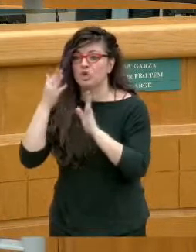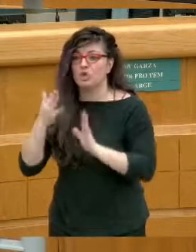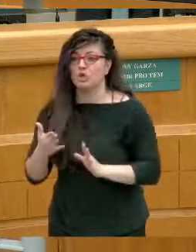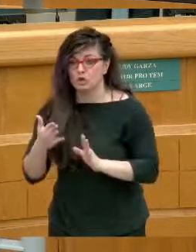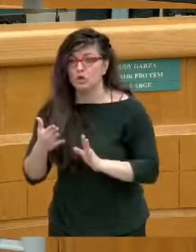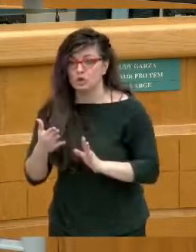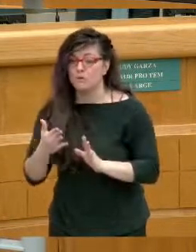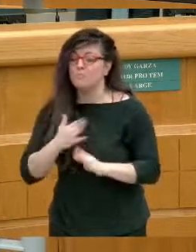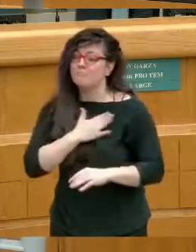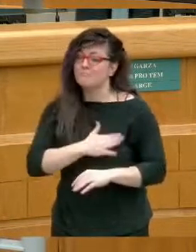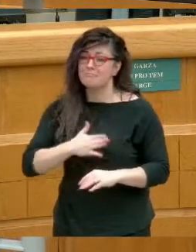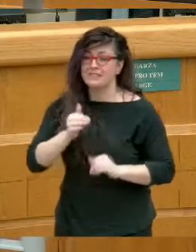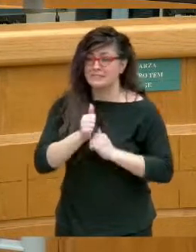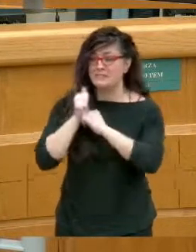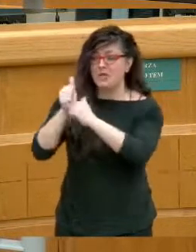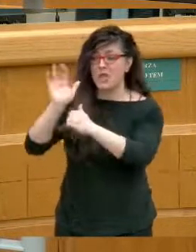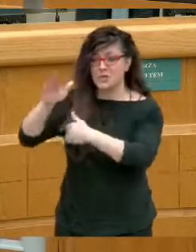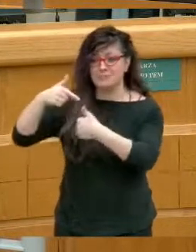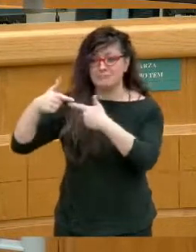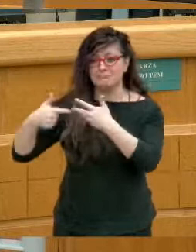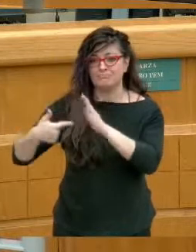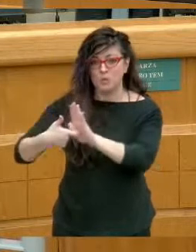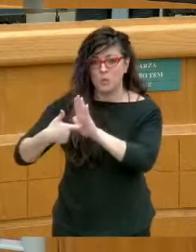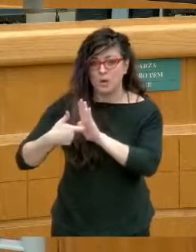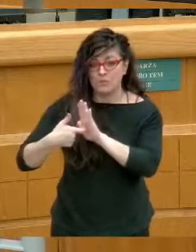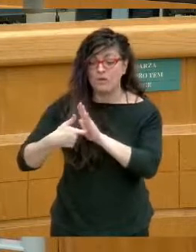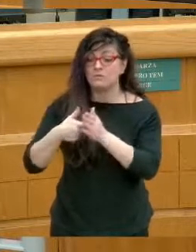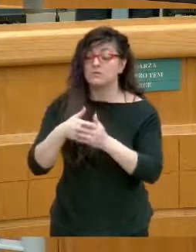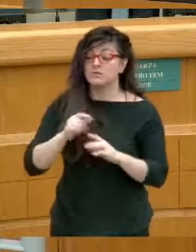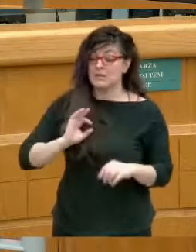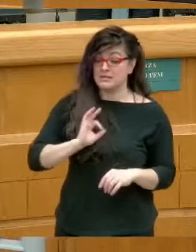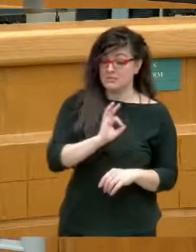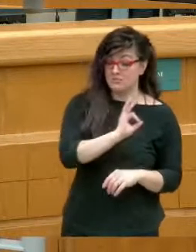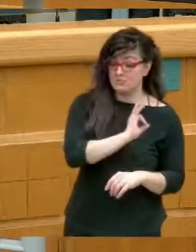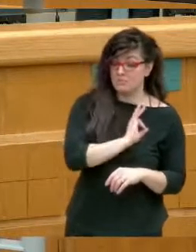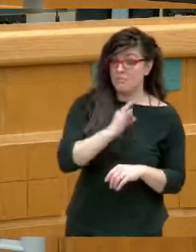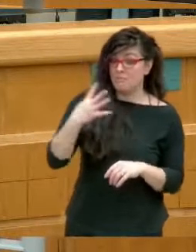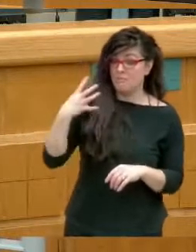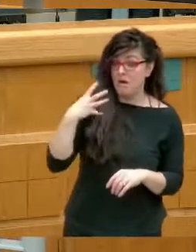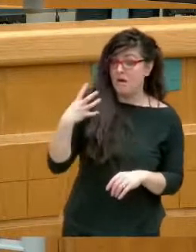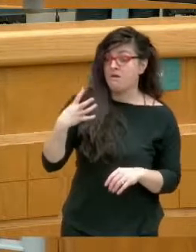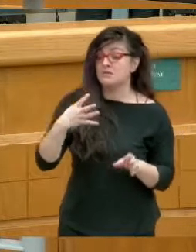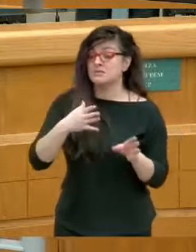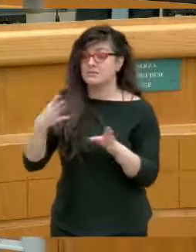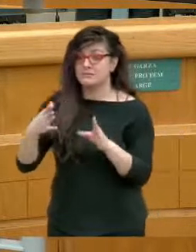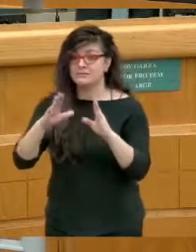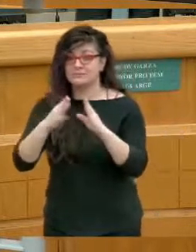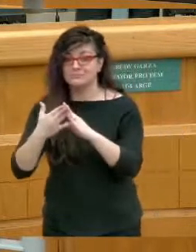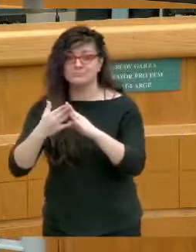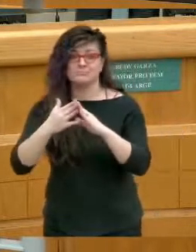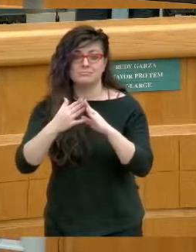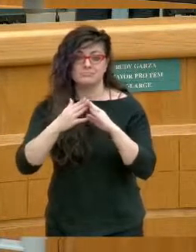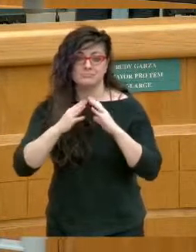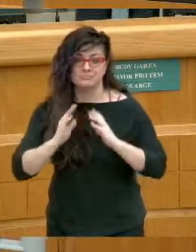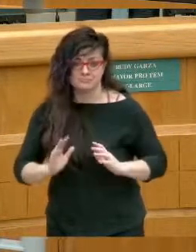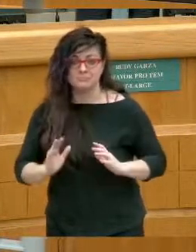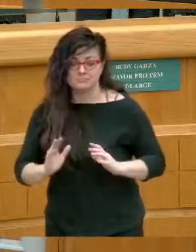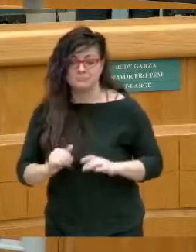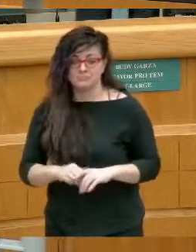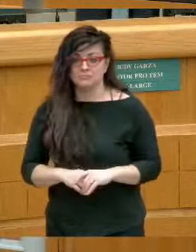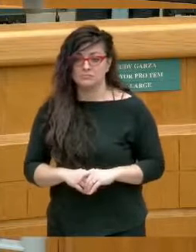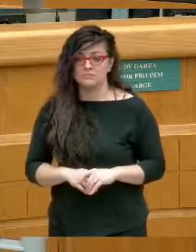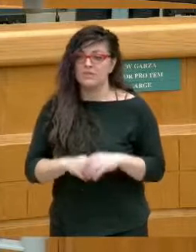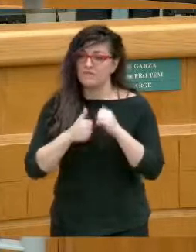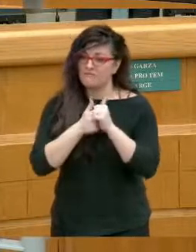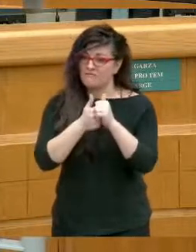Please adhere to these protocols for employers, employees, facilities, and for the patrons. Follow the social